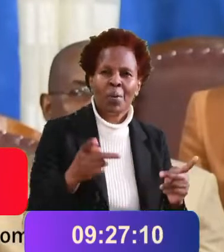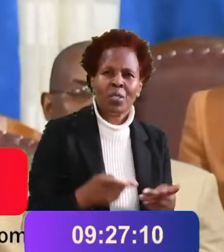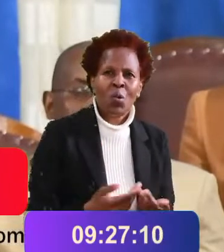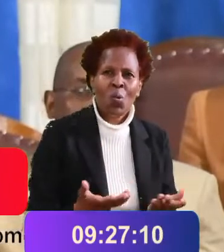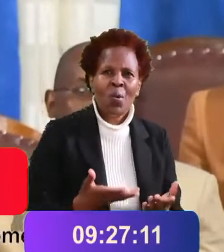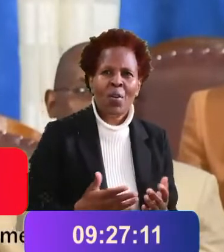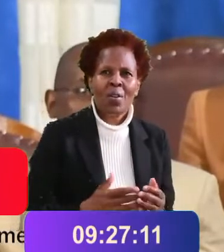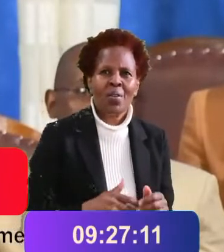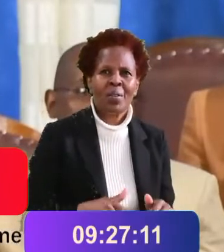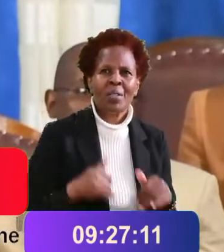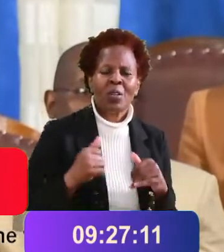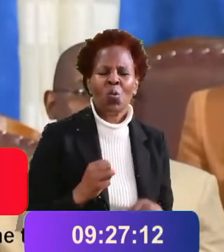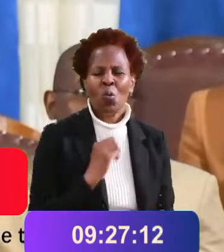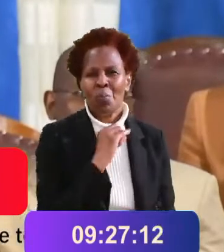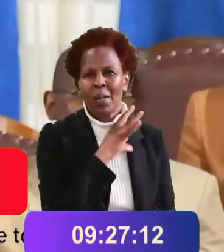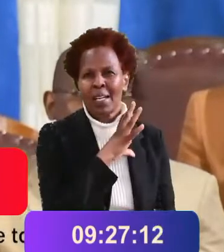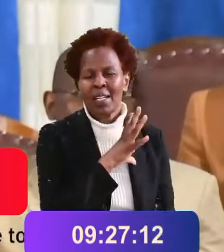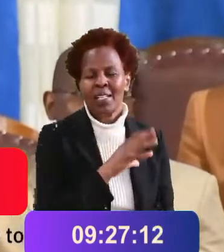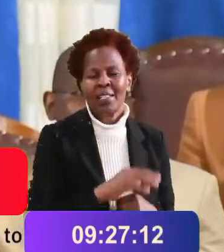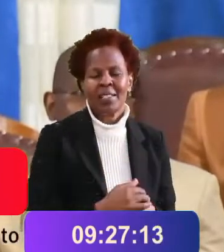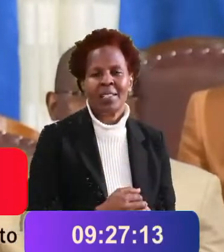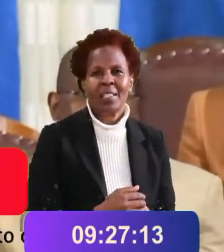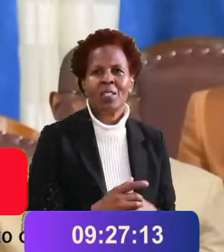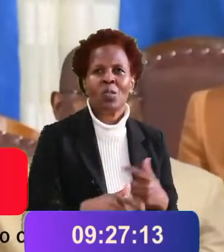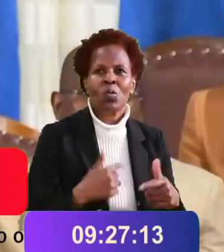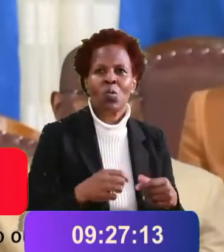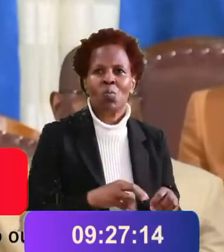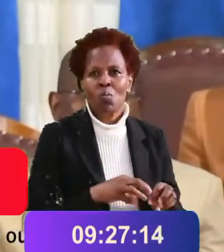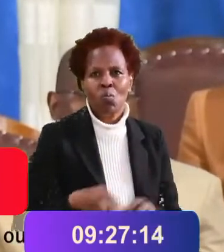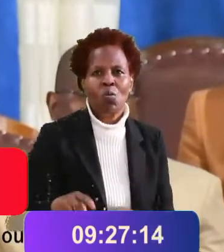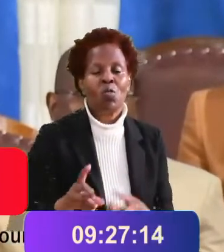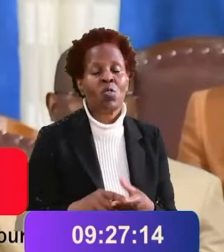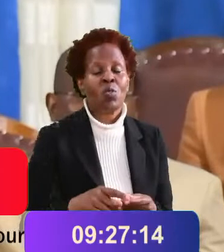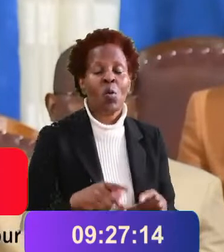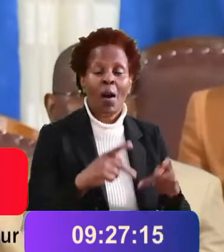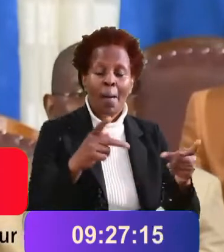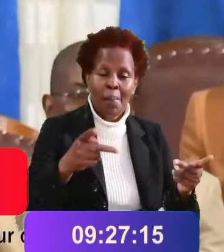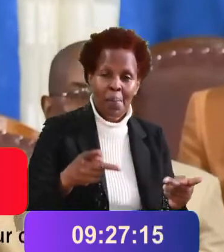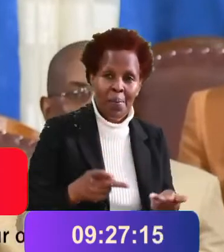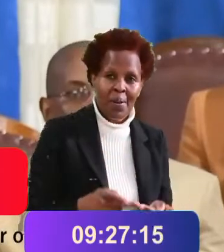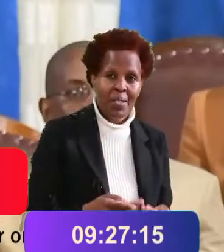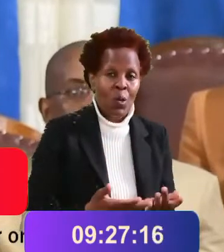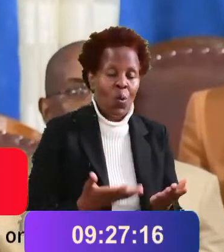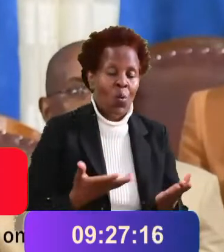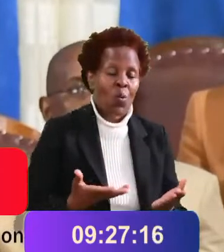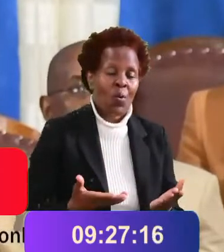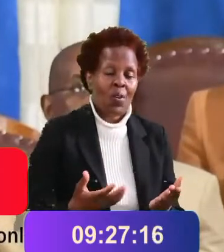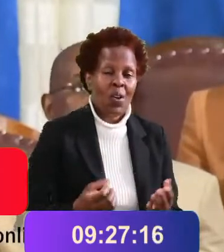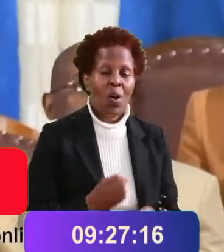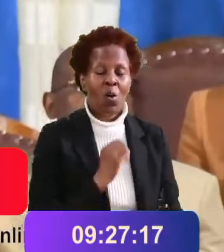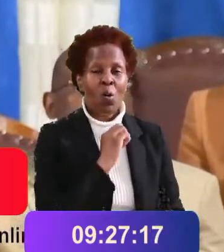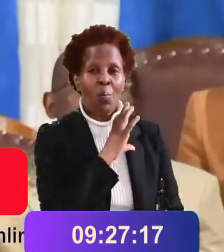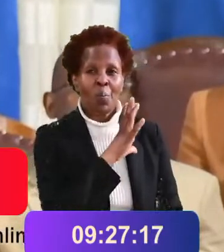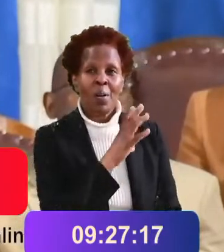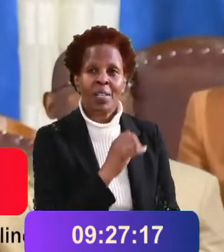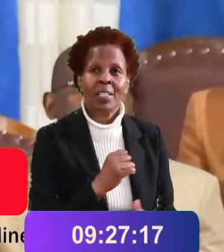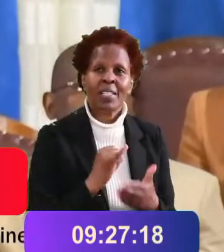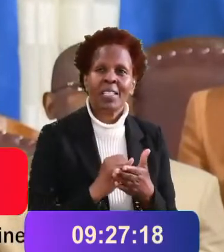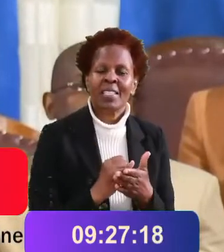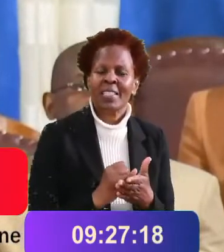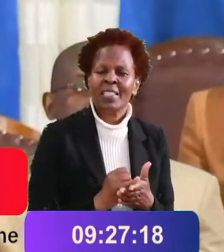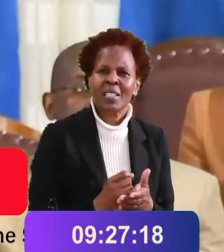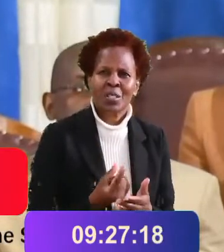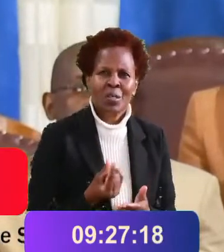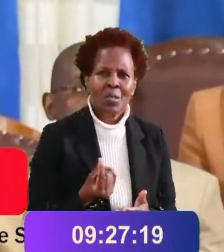at complaining and go to a place where complaining is only a point. Hear